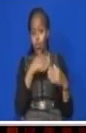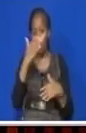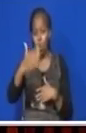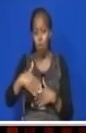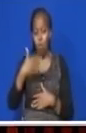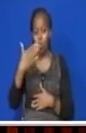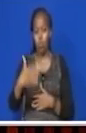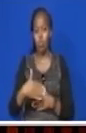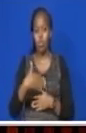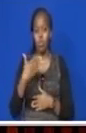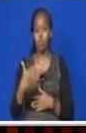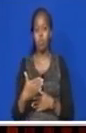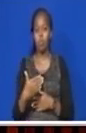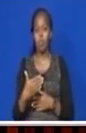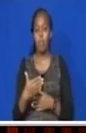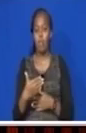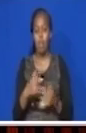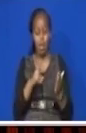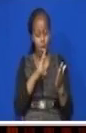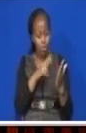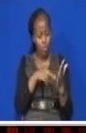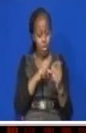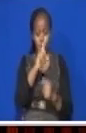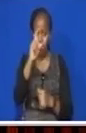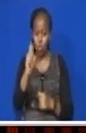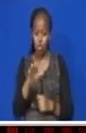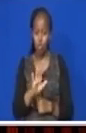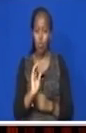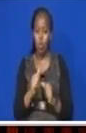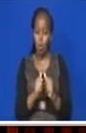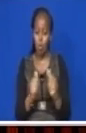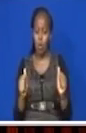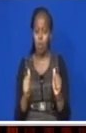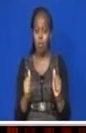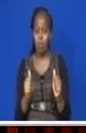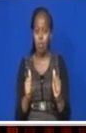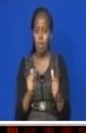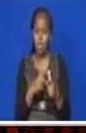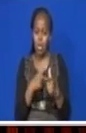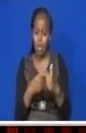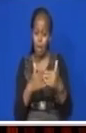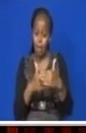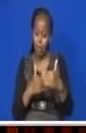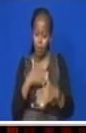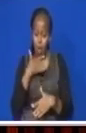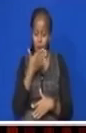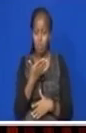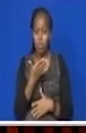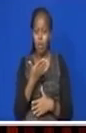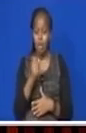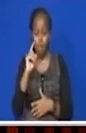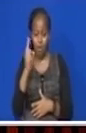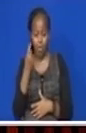always study the question carefully, and then before you answer the question, first understand the